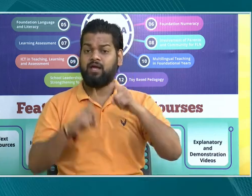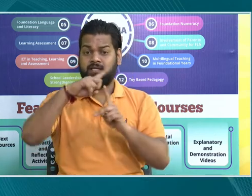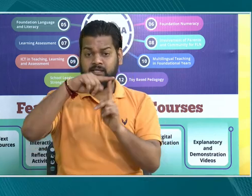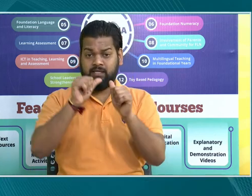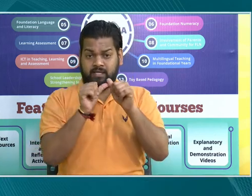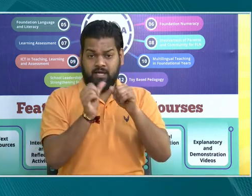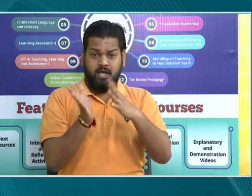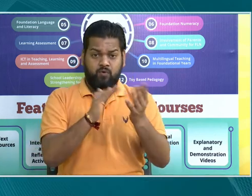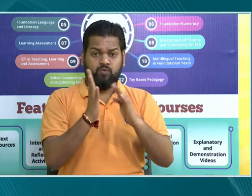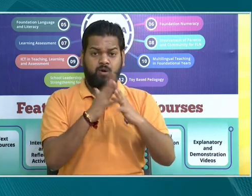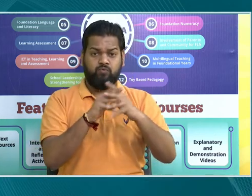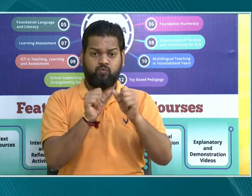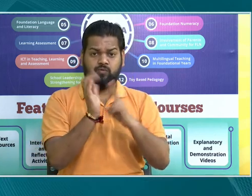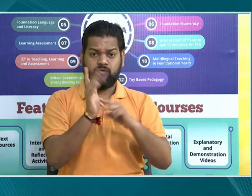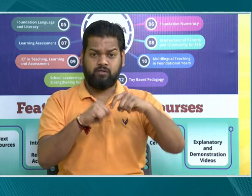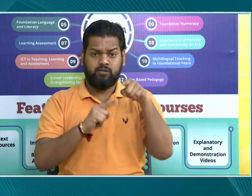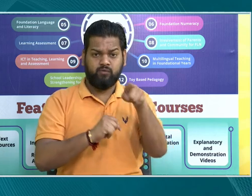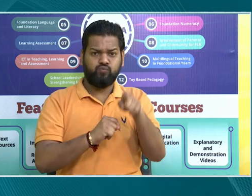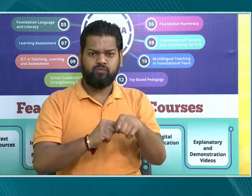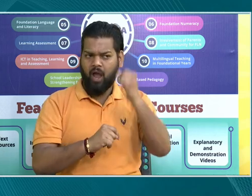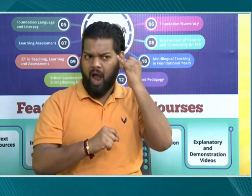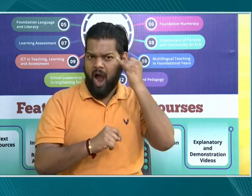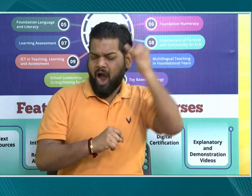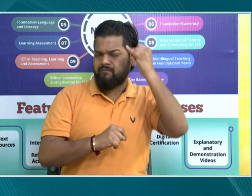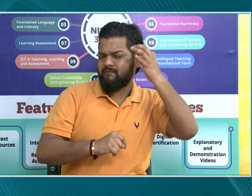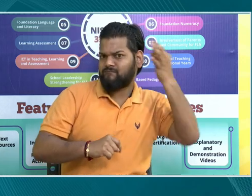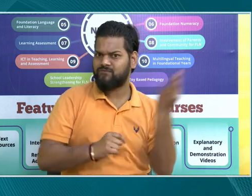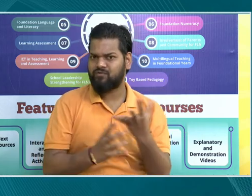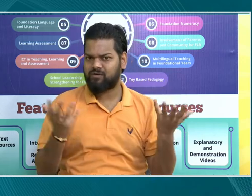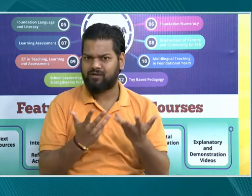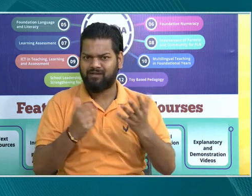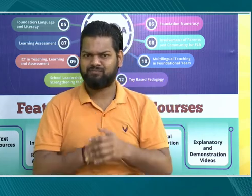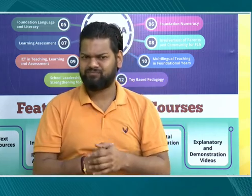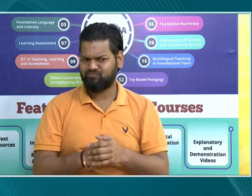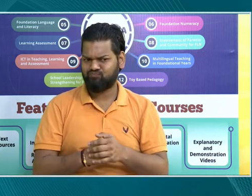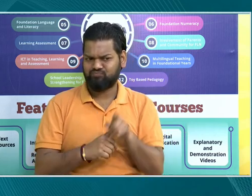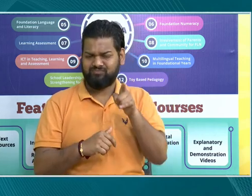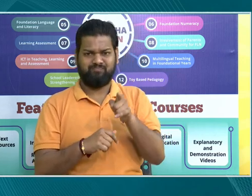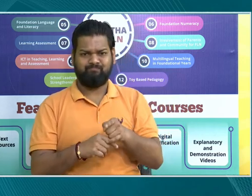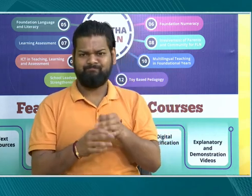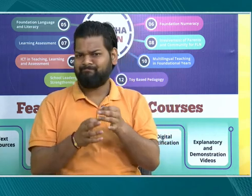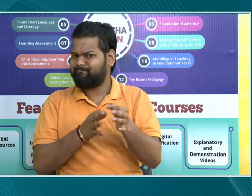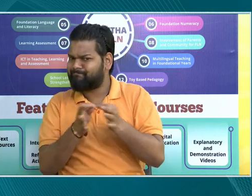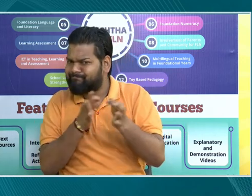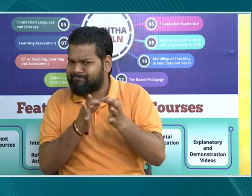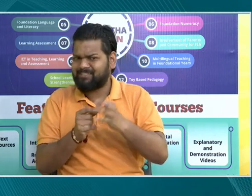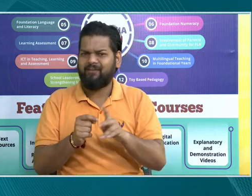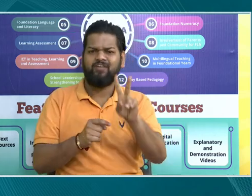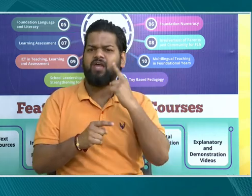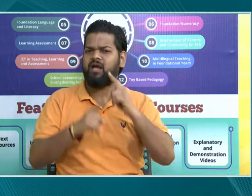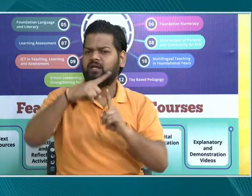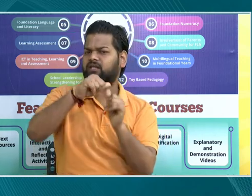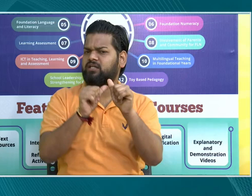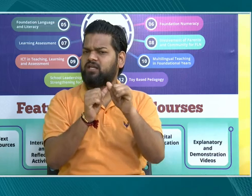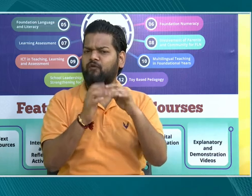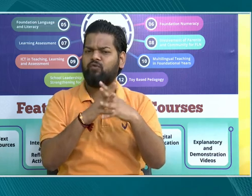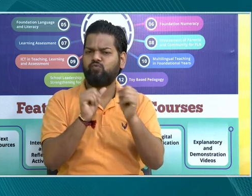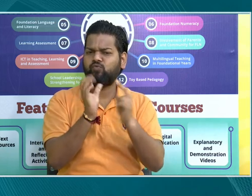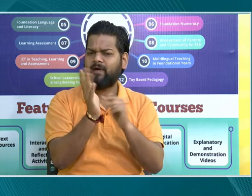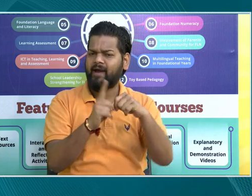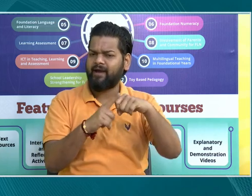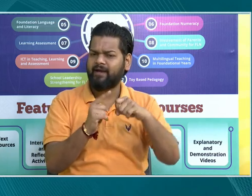Wonk. Now, you do want to know that what exactly is Vita Wonk and what is this invention all